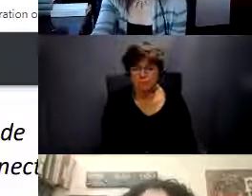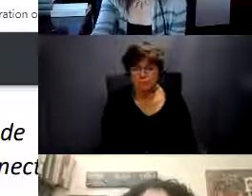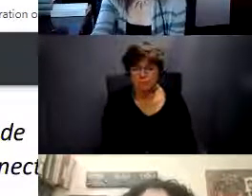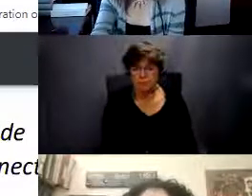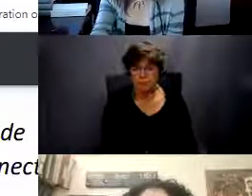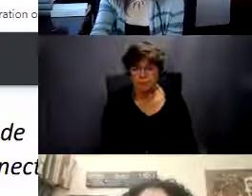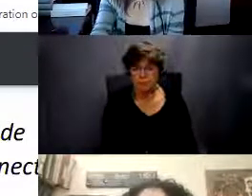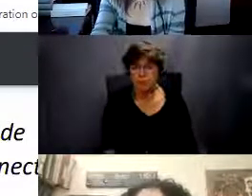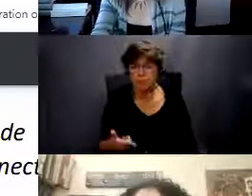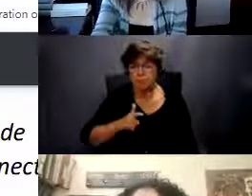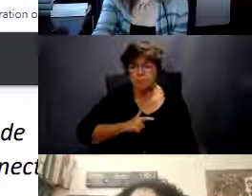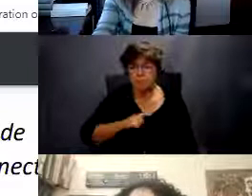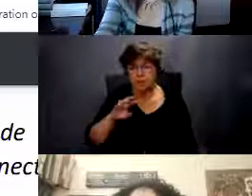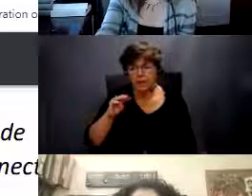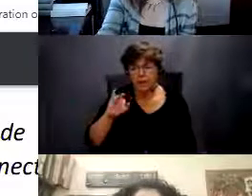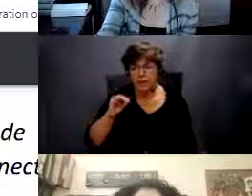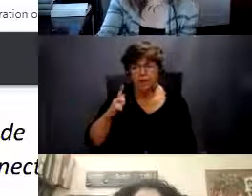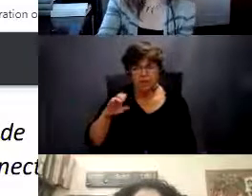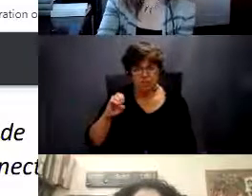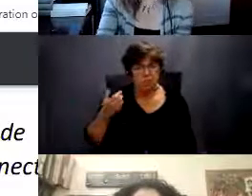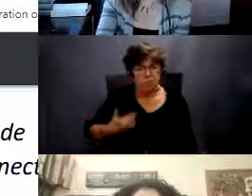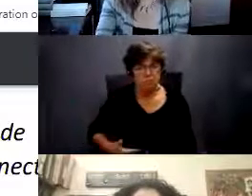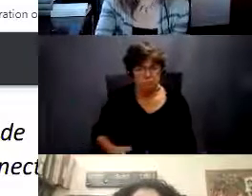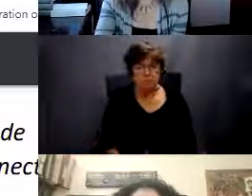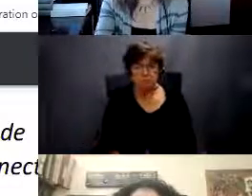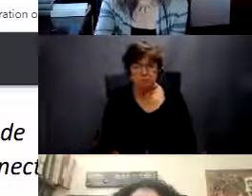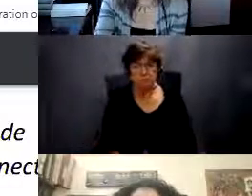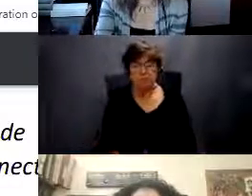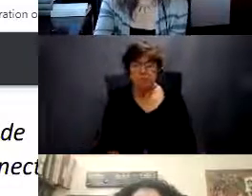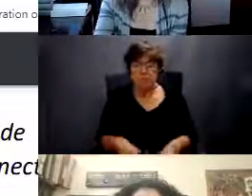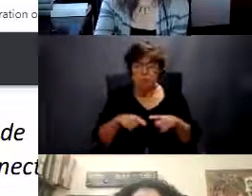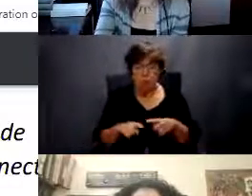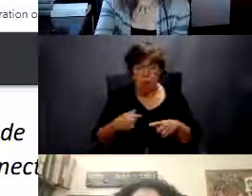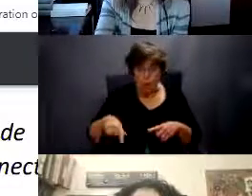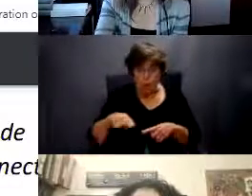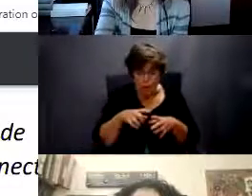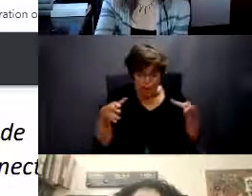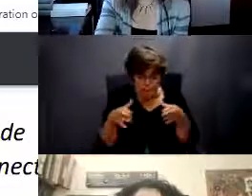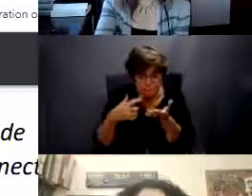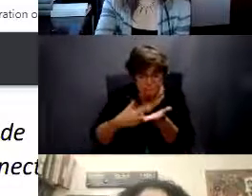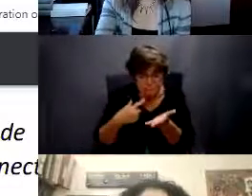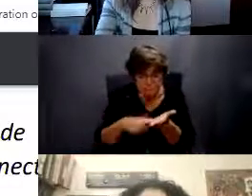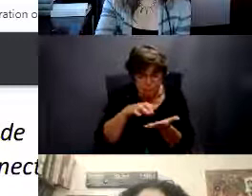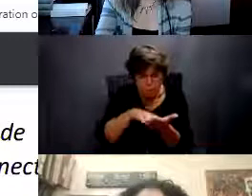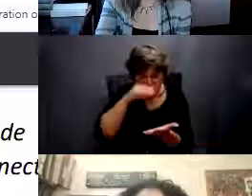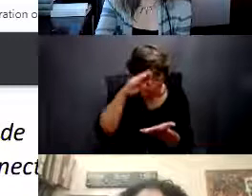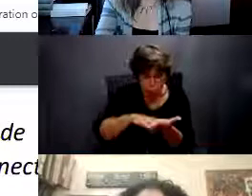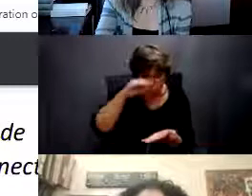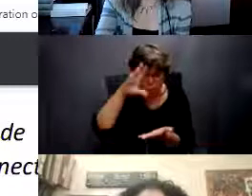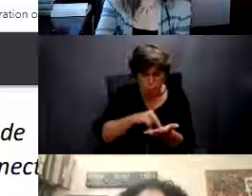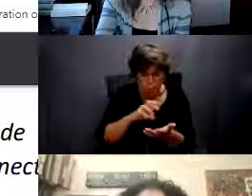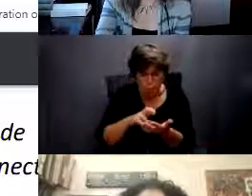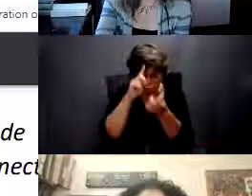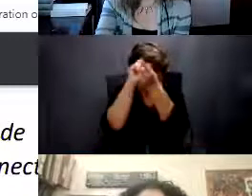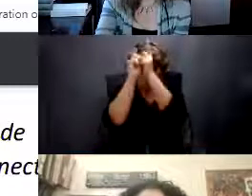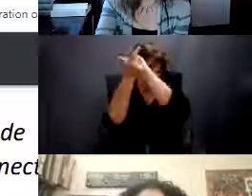Britton, I can take that. This is Michelle. Thank you. While we are learning and unlearning things, not everything we say is going to be